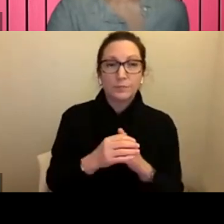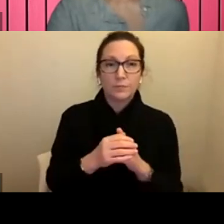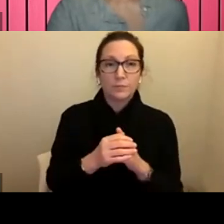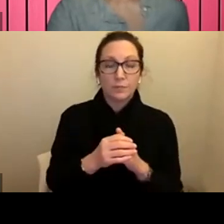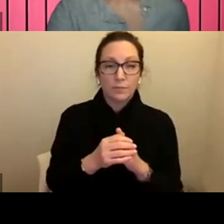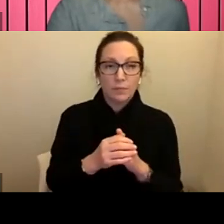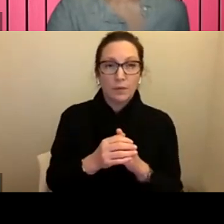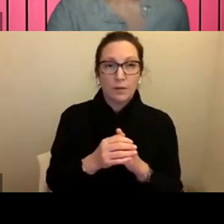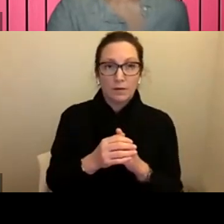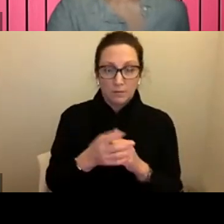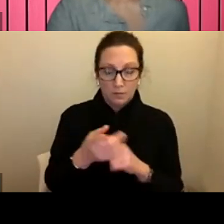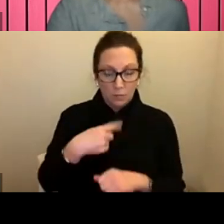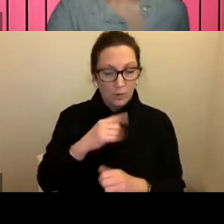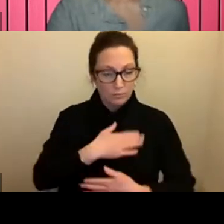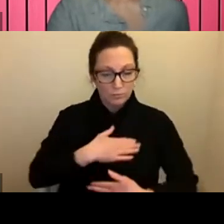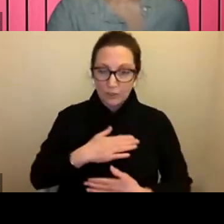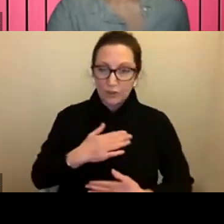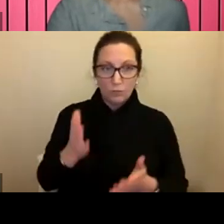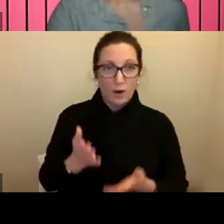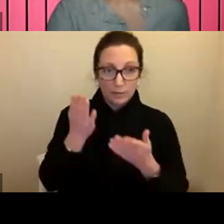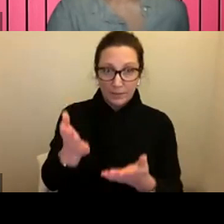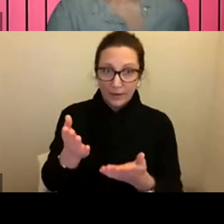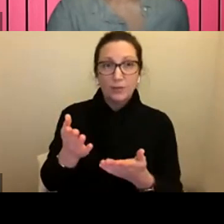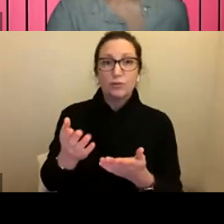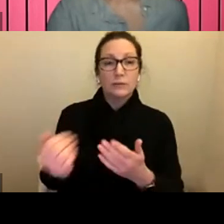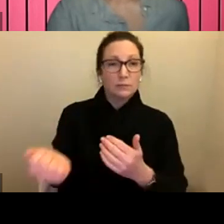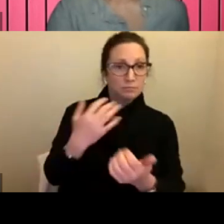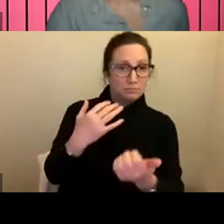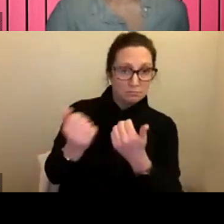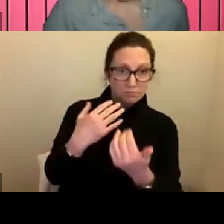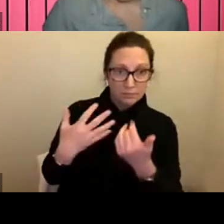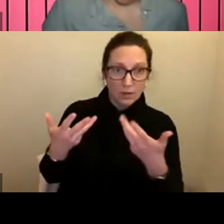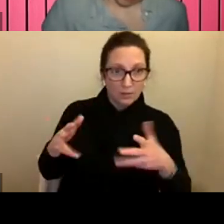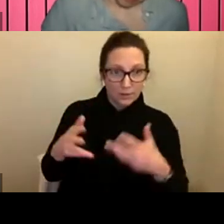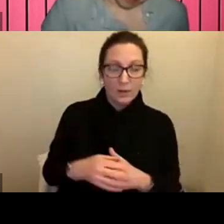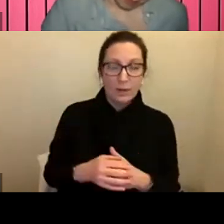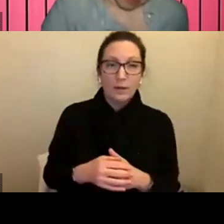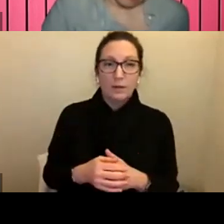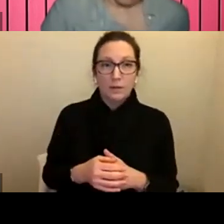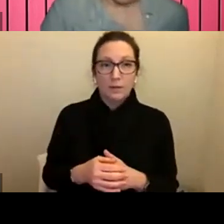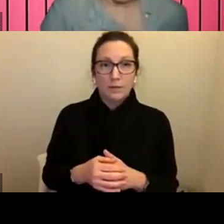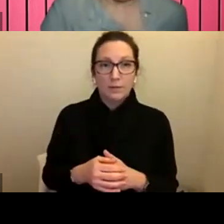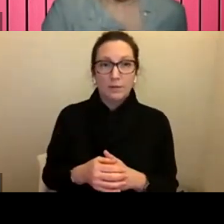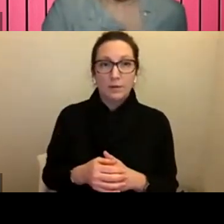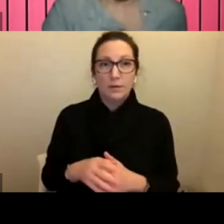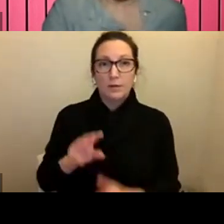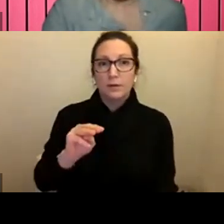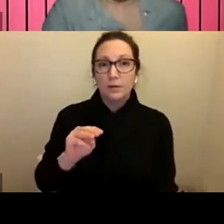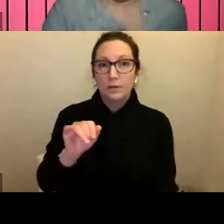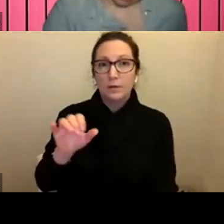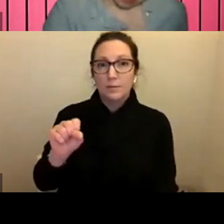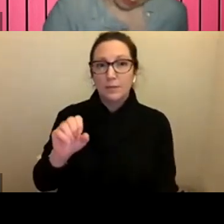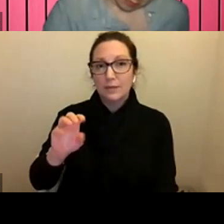some of the recommendations that did come. Most notably, I think it was Ms.